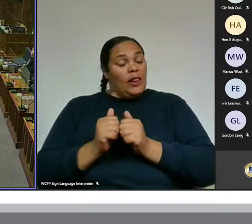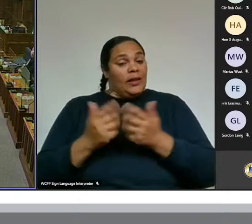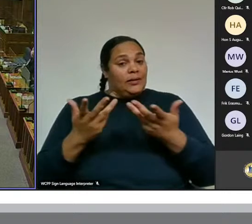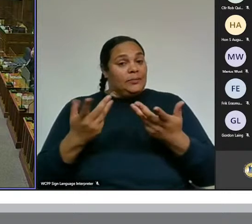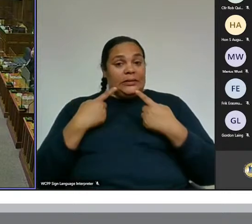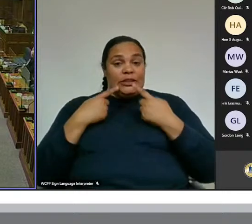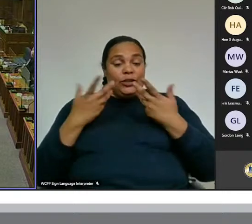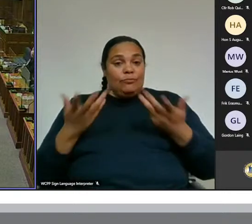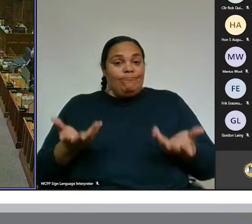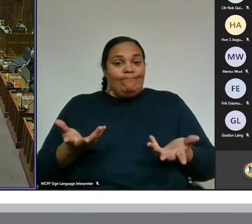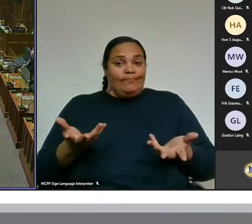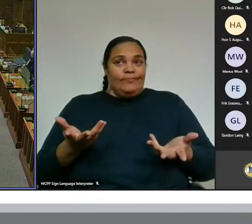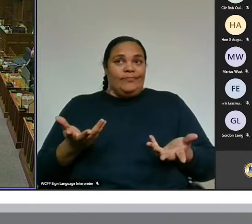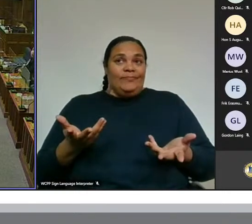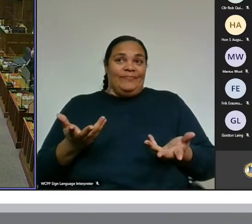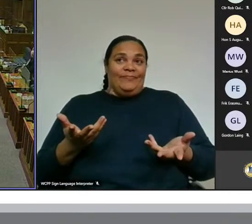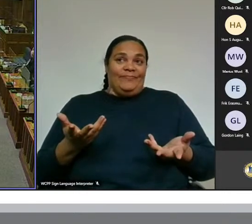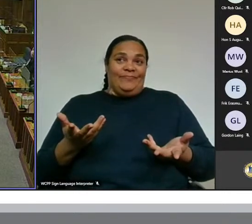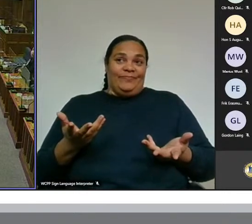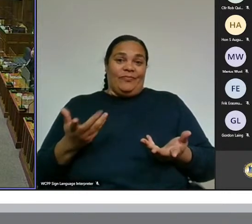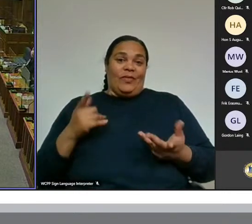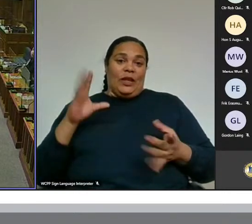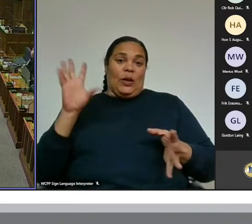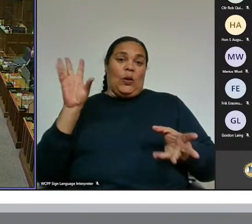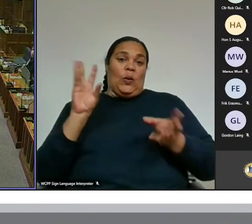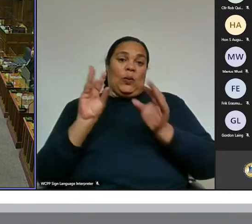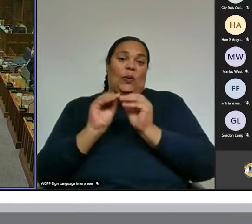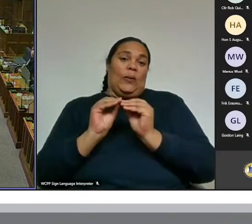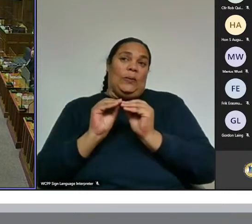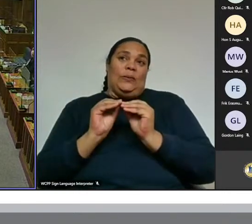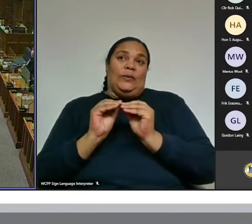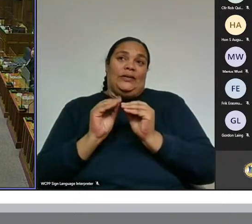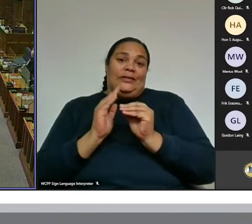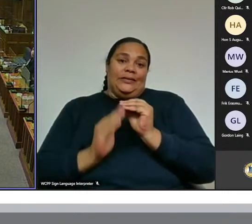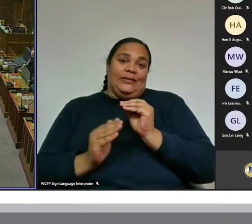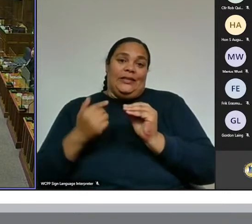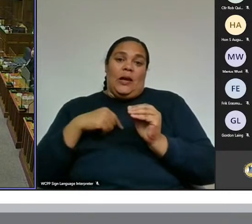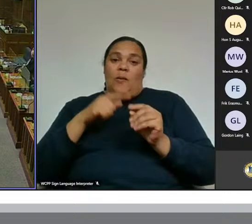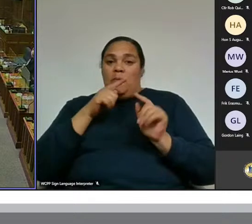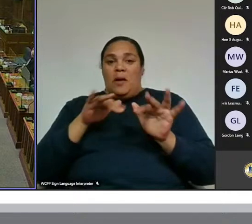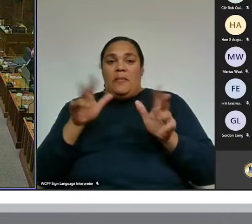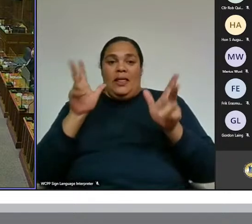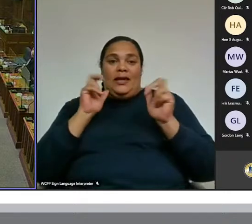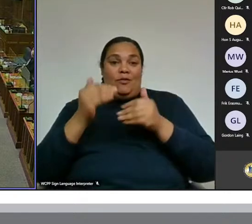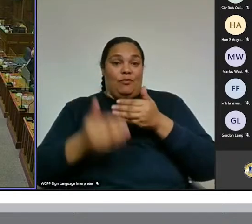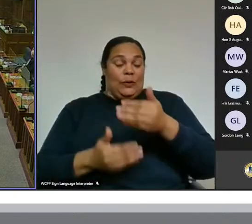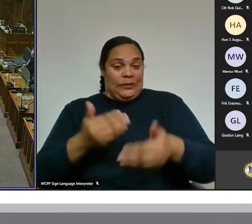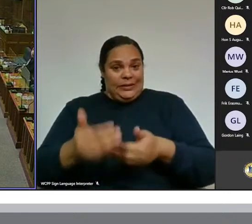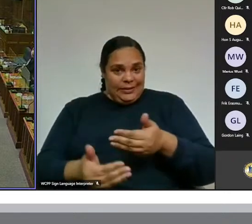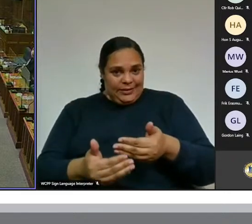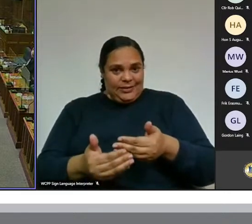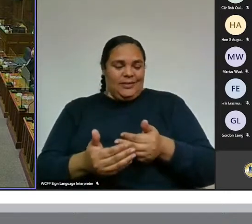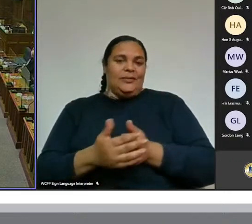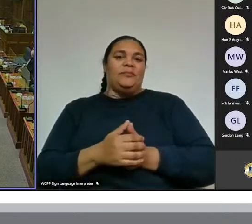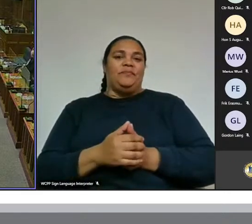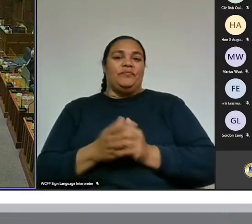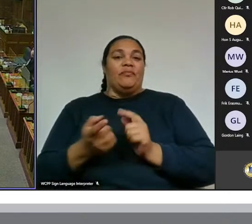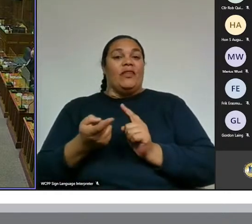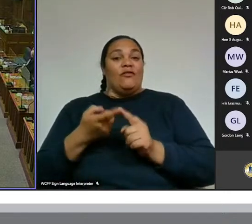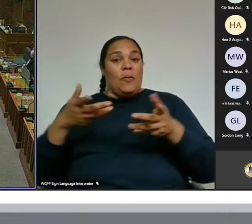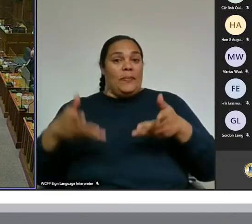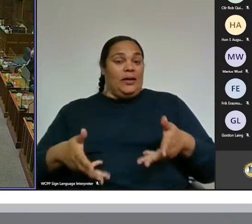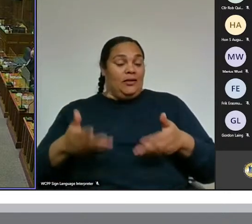said, this concludes our public hearing process. From